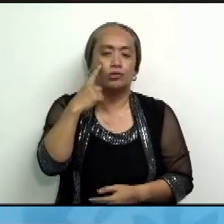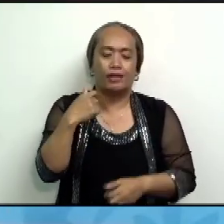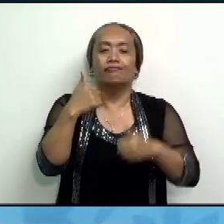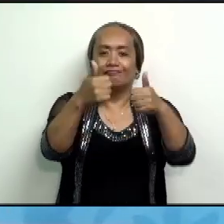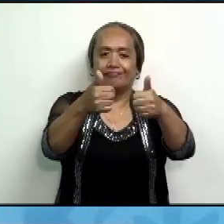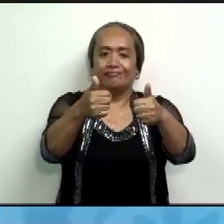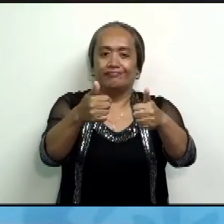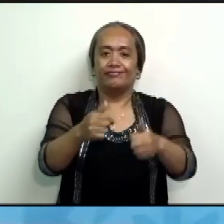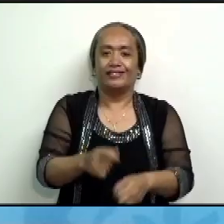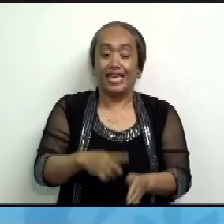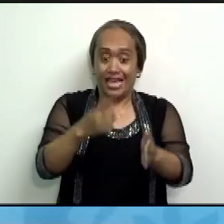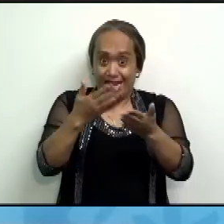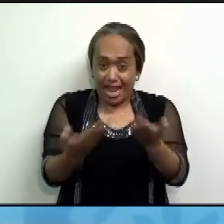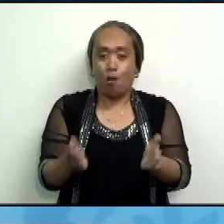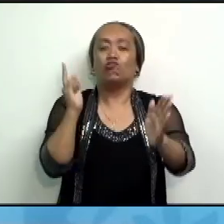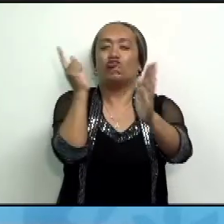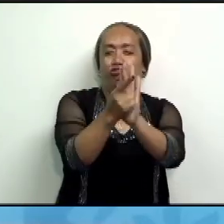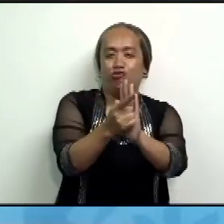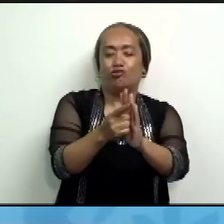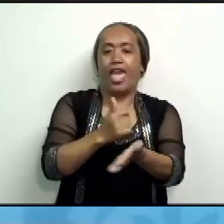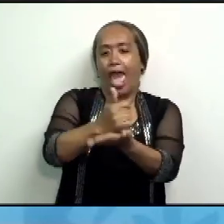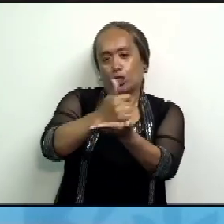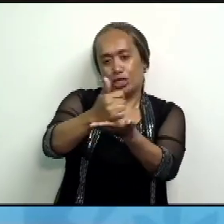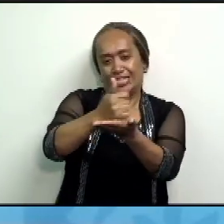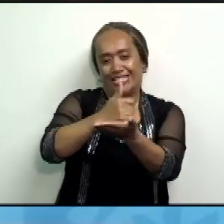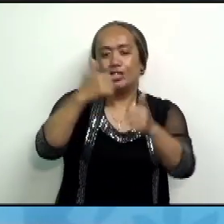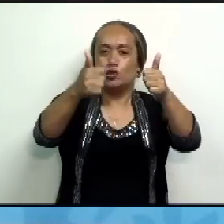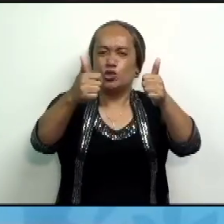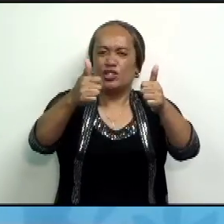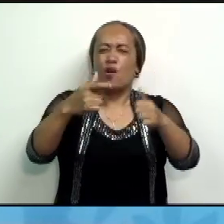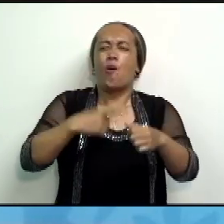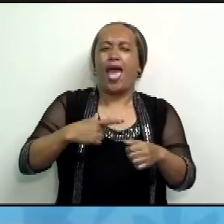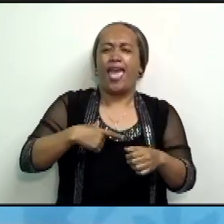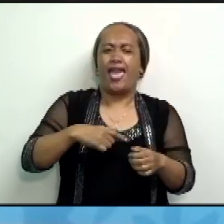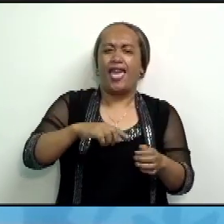Acting early now will help us avoid a real shortage later.